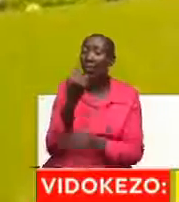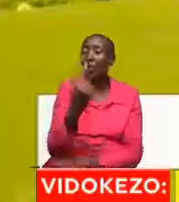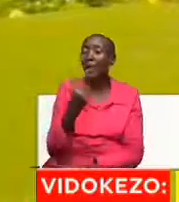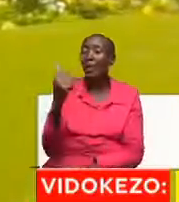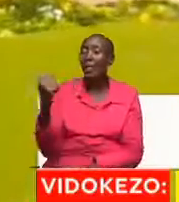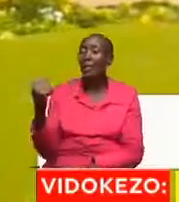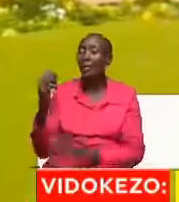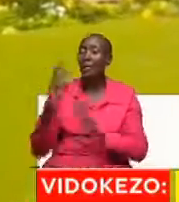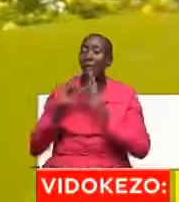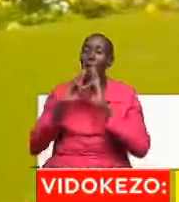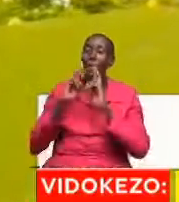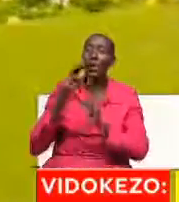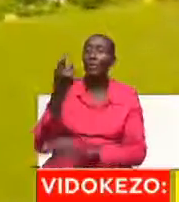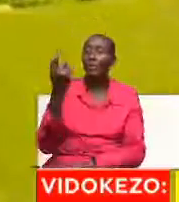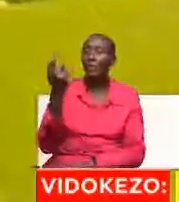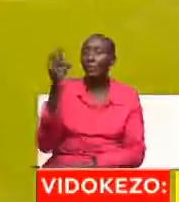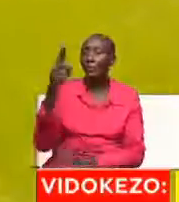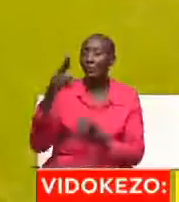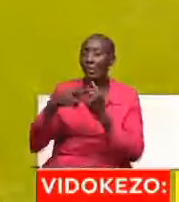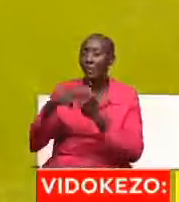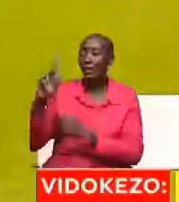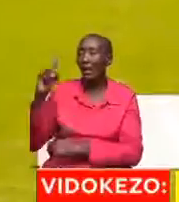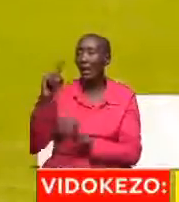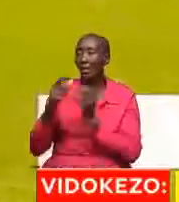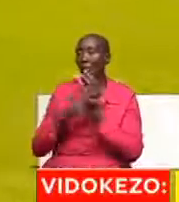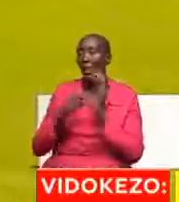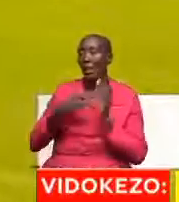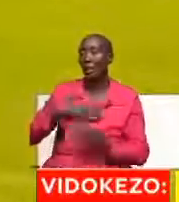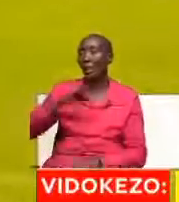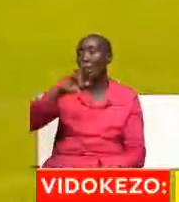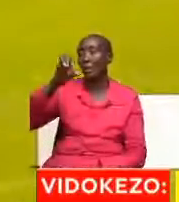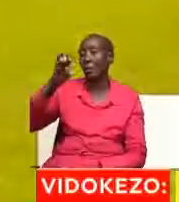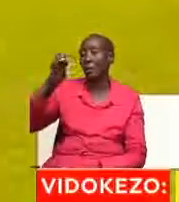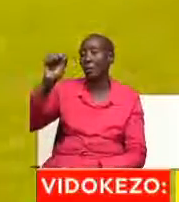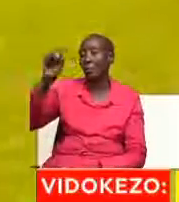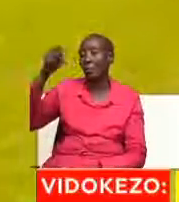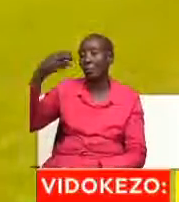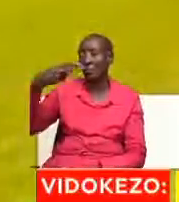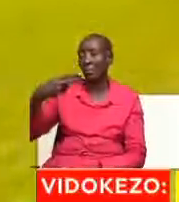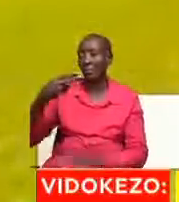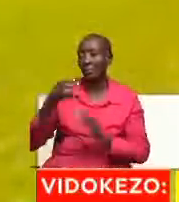Nikiripotia TV 47 Nairobi, jina langu ni Joash Onsare.